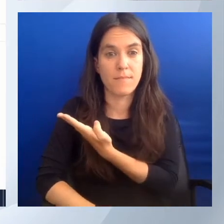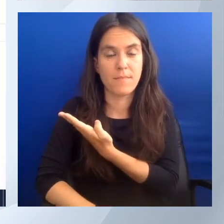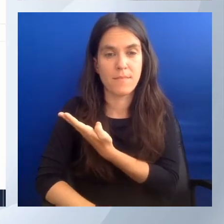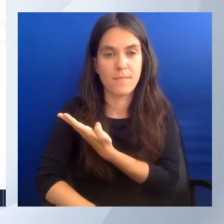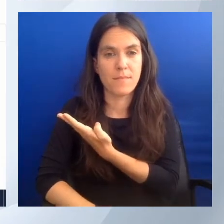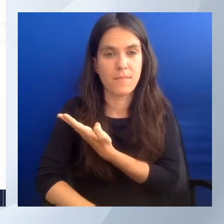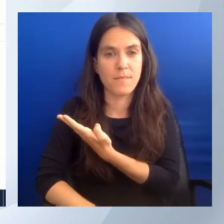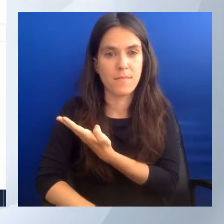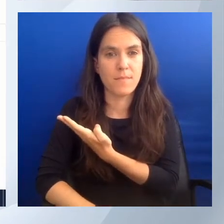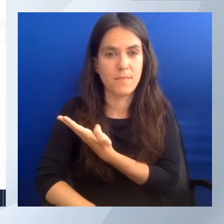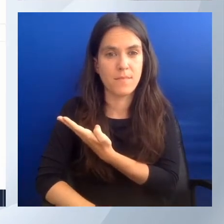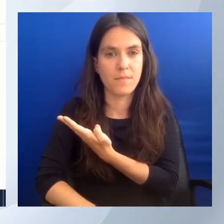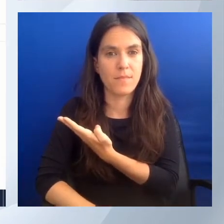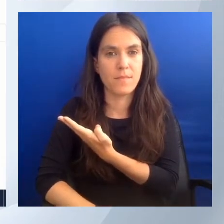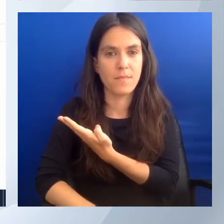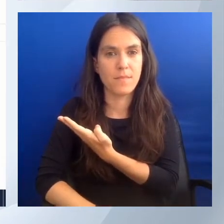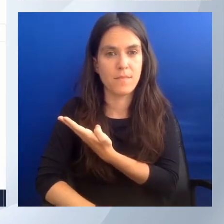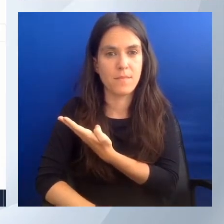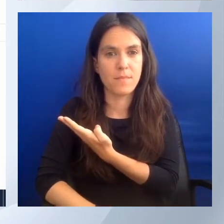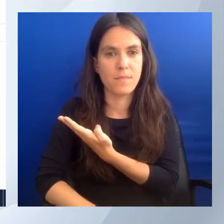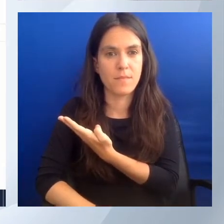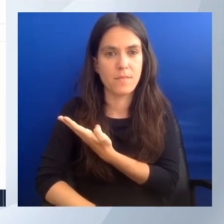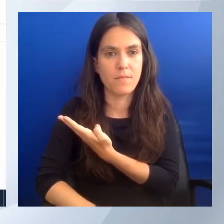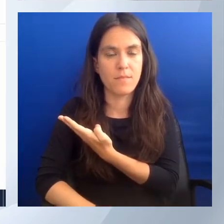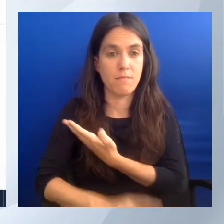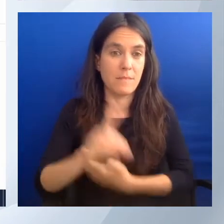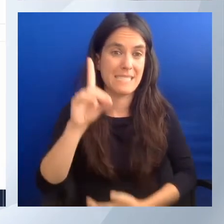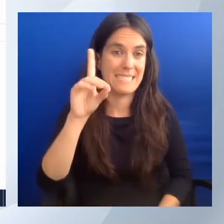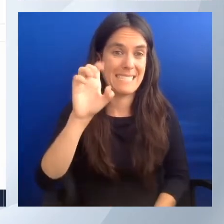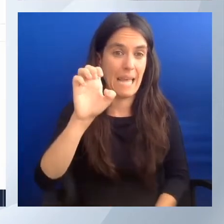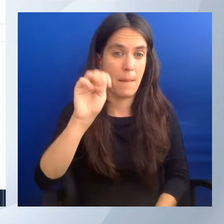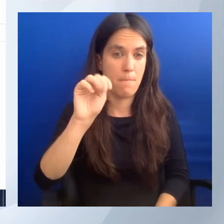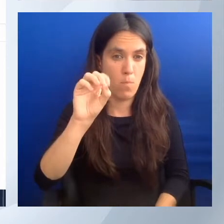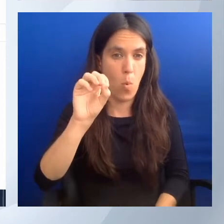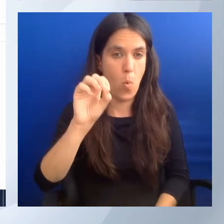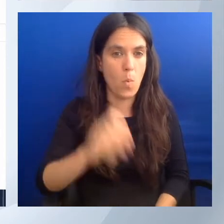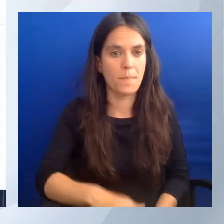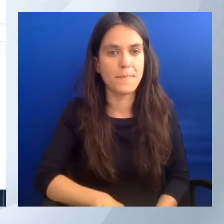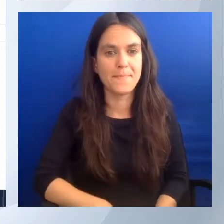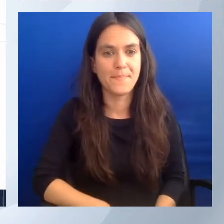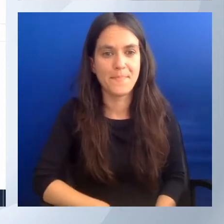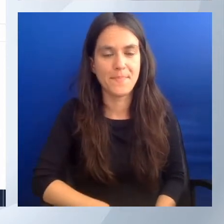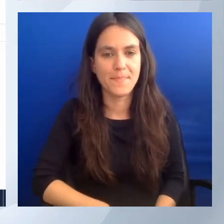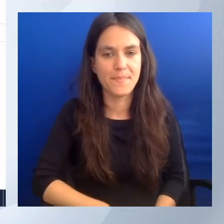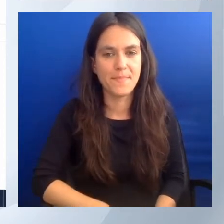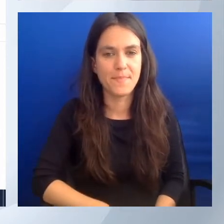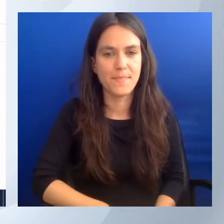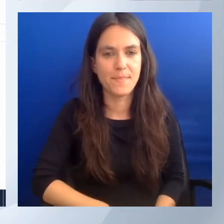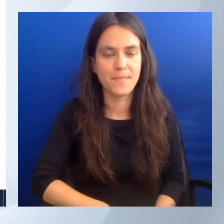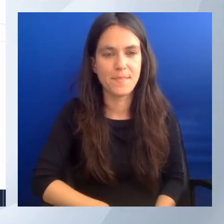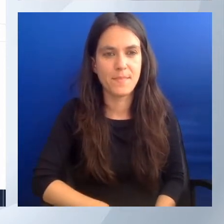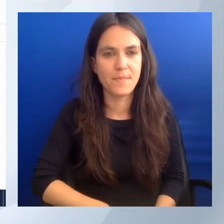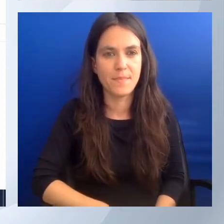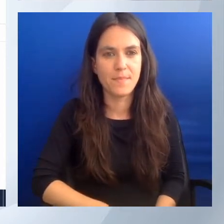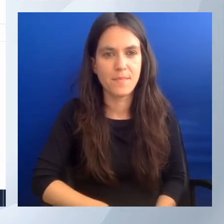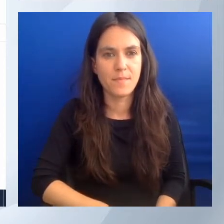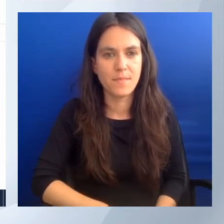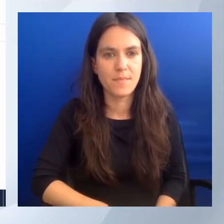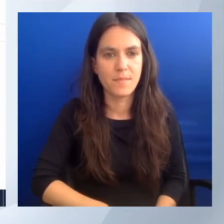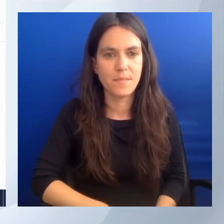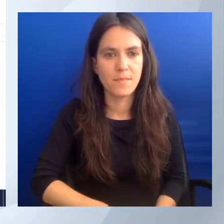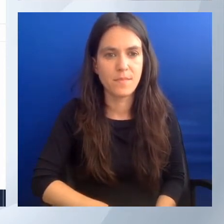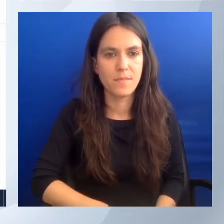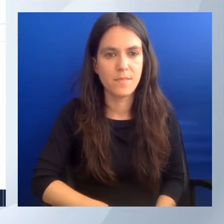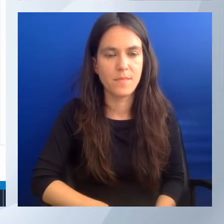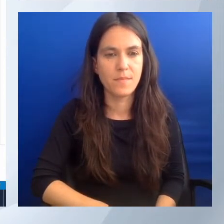create new branch. Let's do demo. Let's change some, or let's track demo. Let's